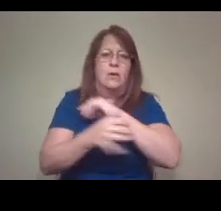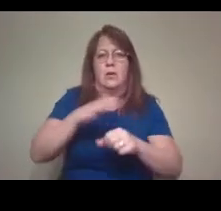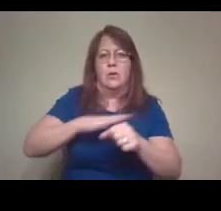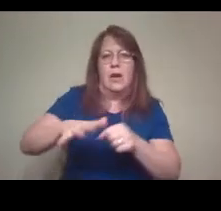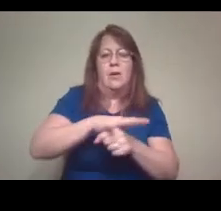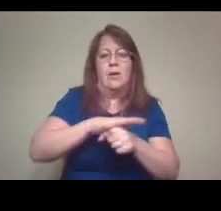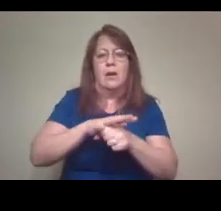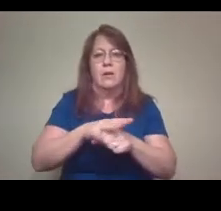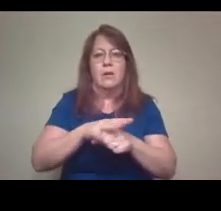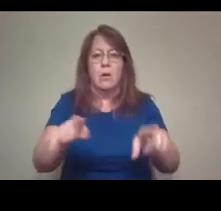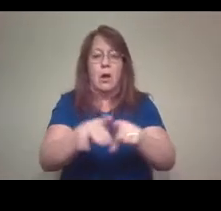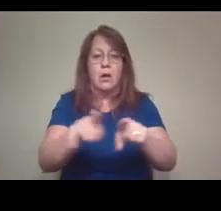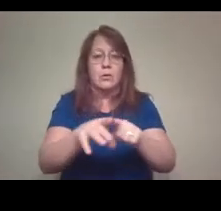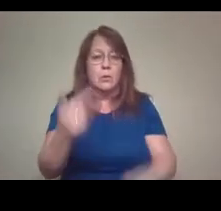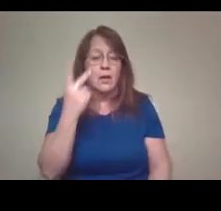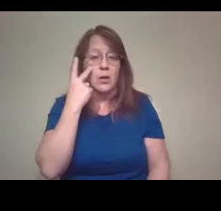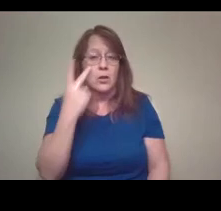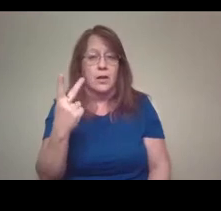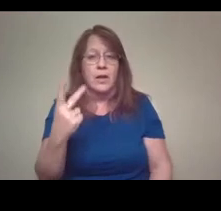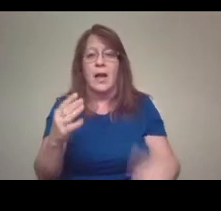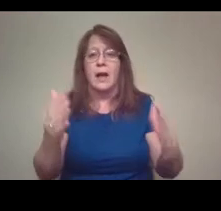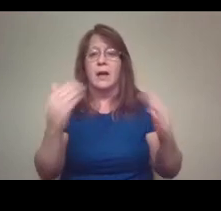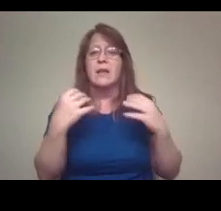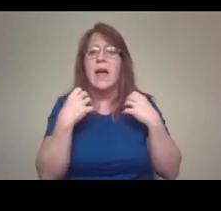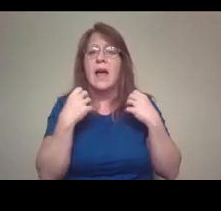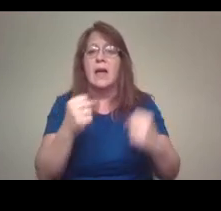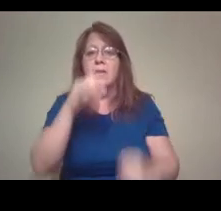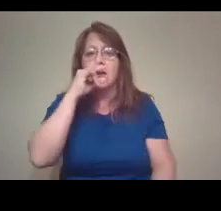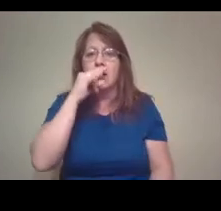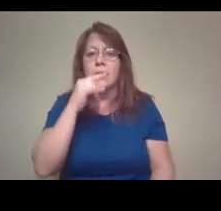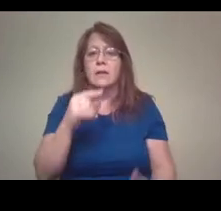Kids Colorado survey data. Next slide.